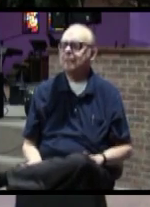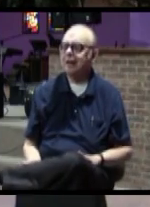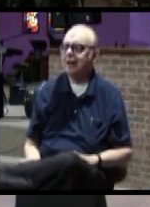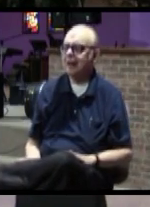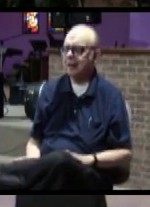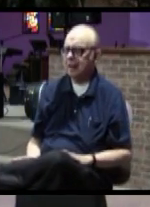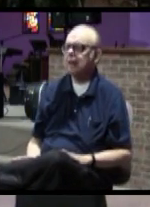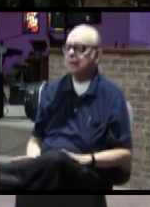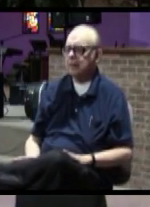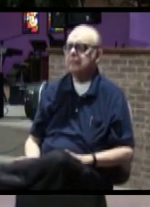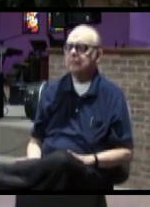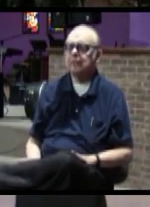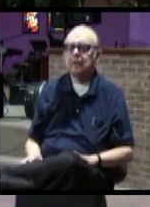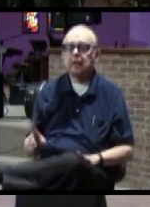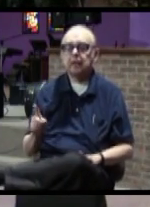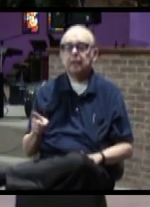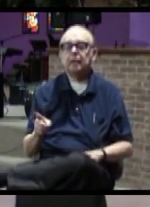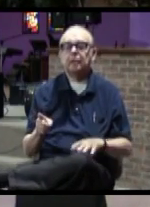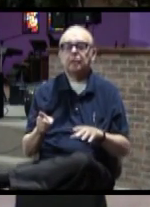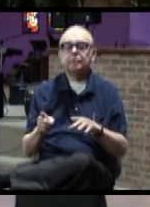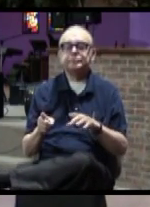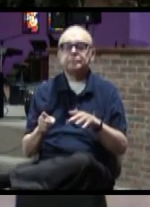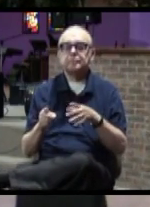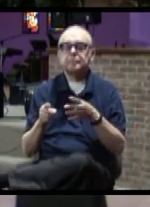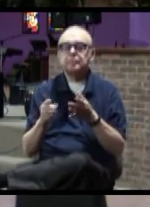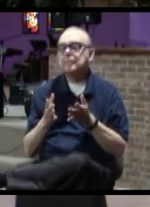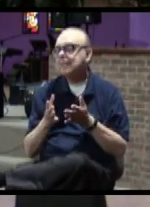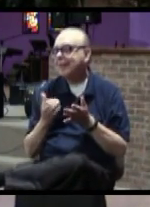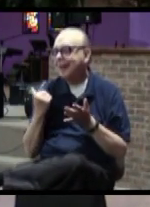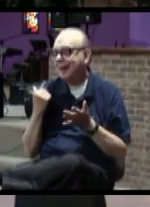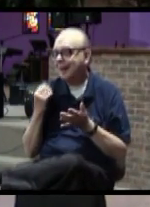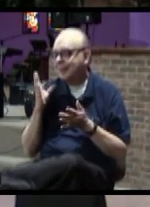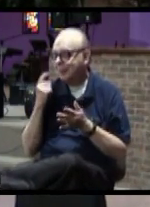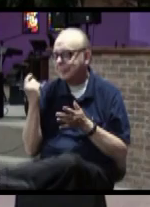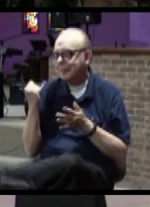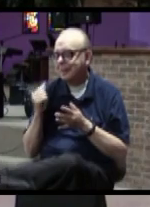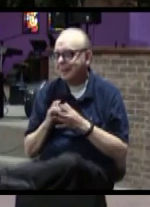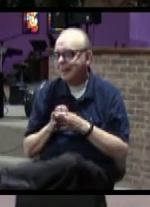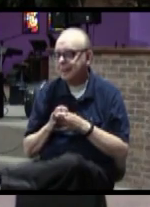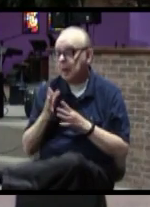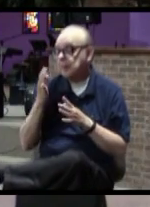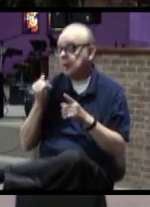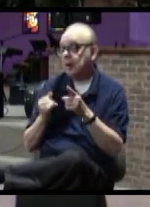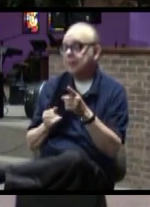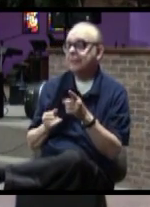I have not stressed, and I apologize to you.